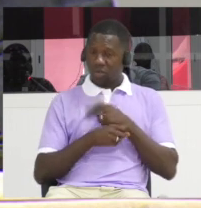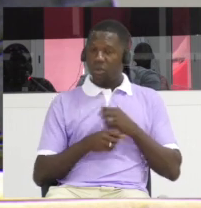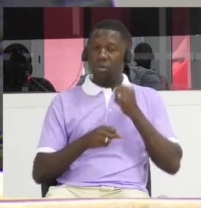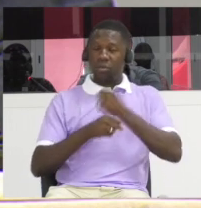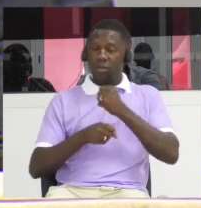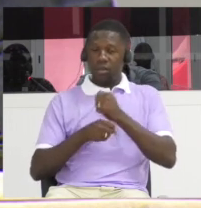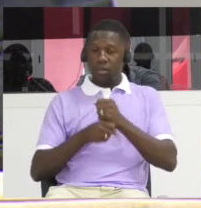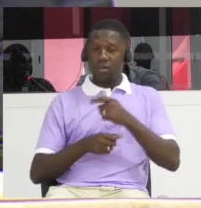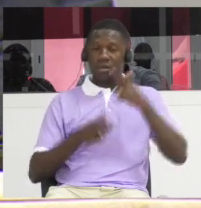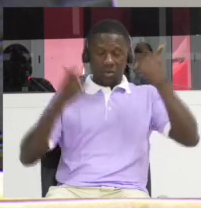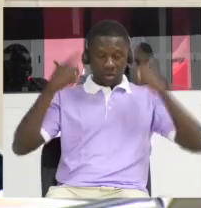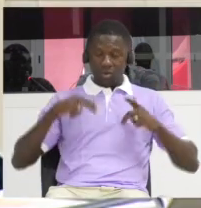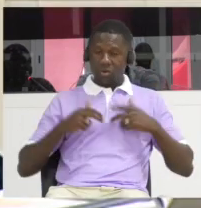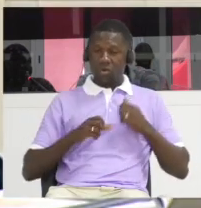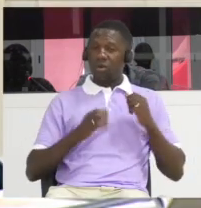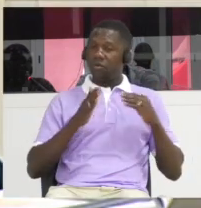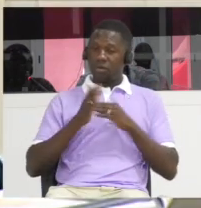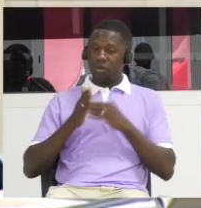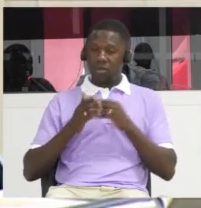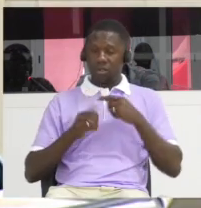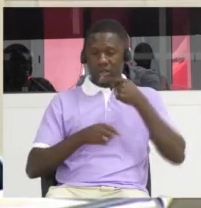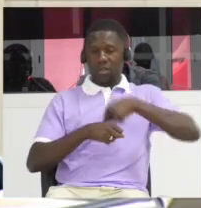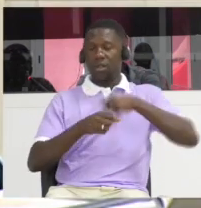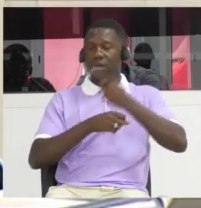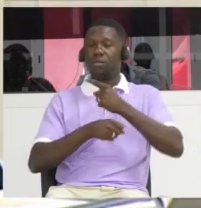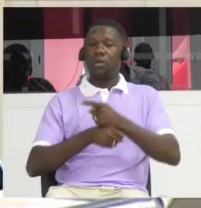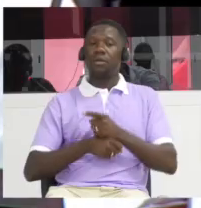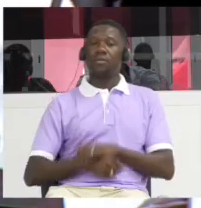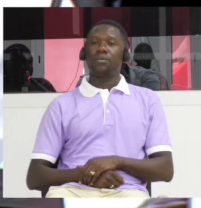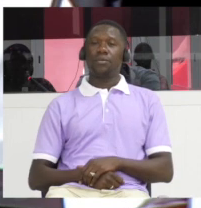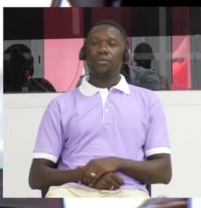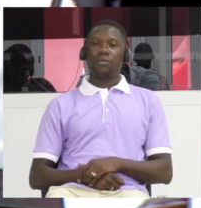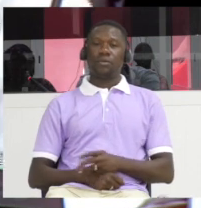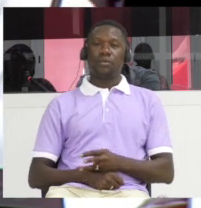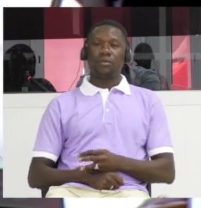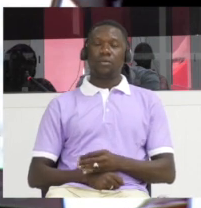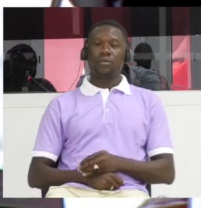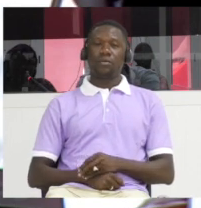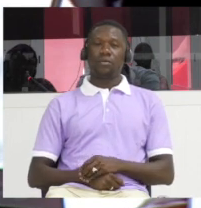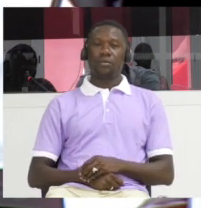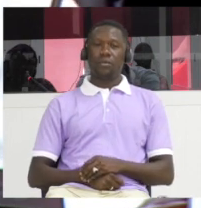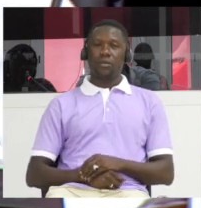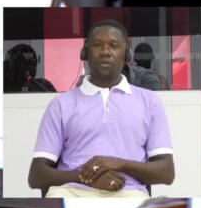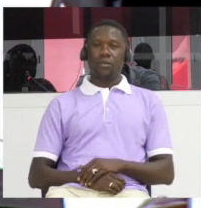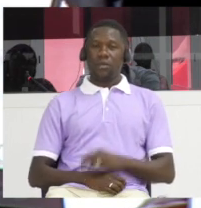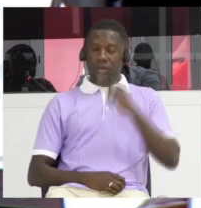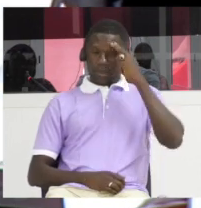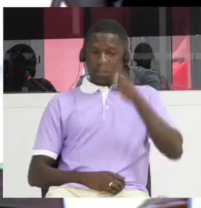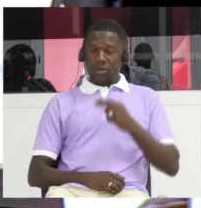and order in the country, in the Gambia. Thank you very much, Mr. Jack. You and I briefly